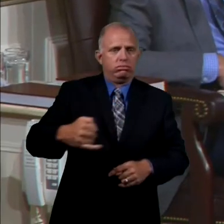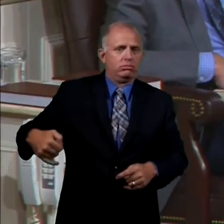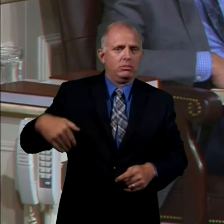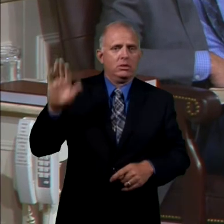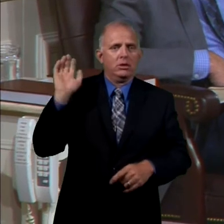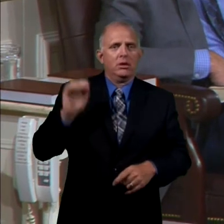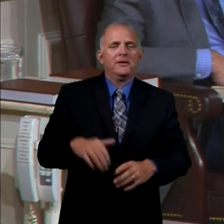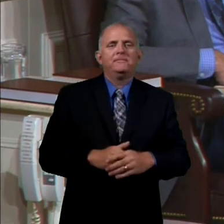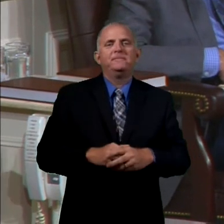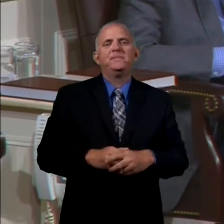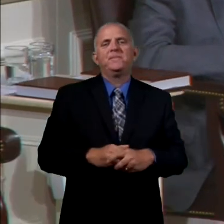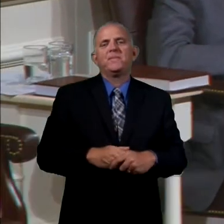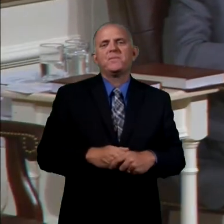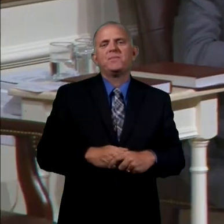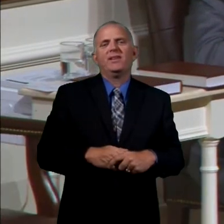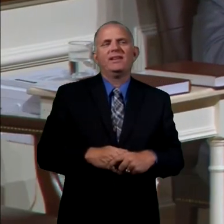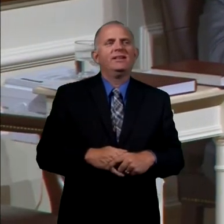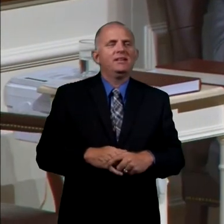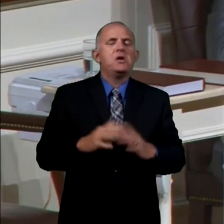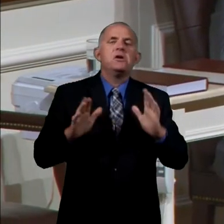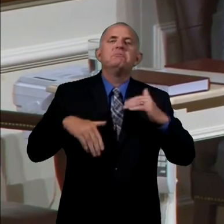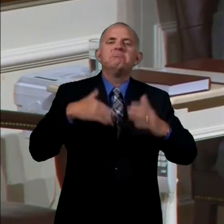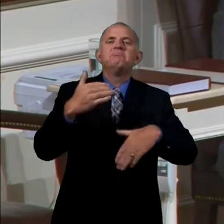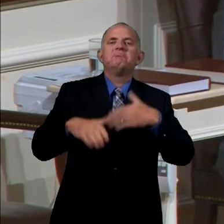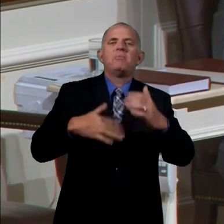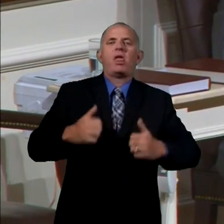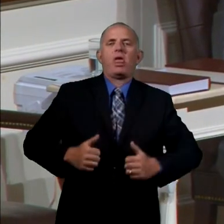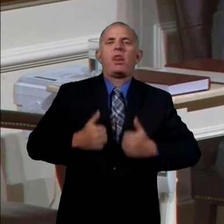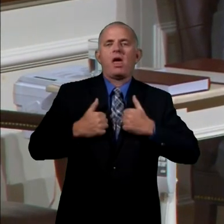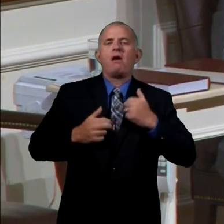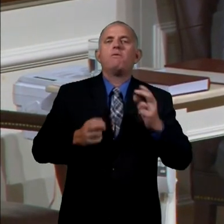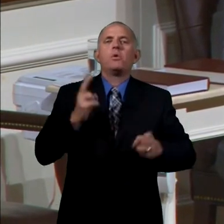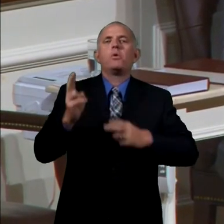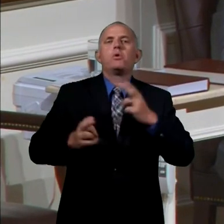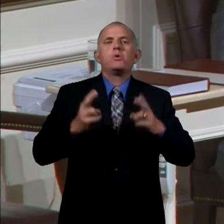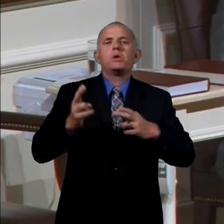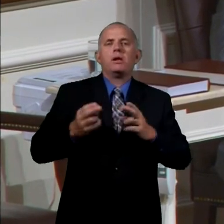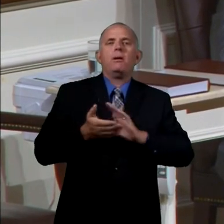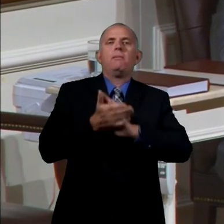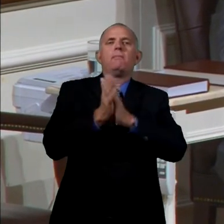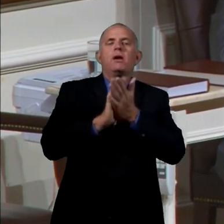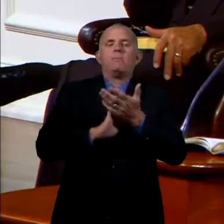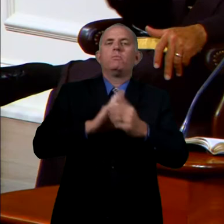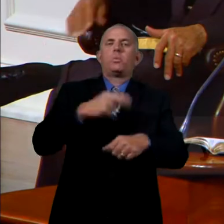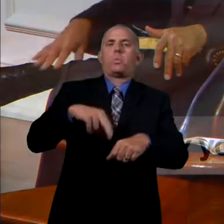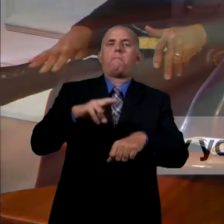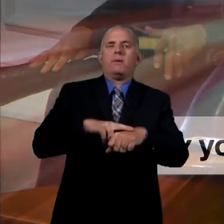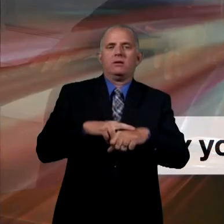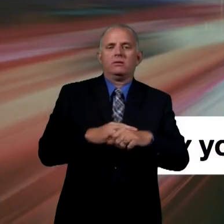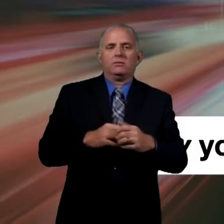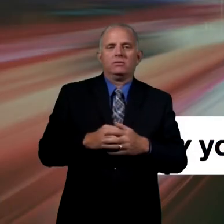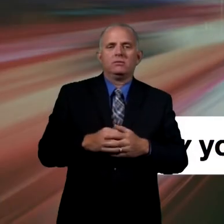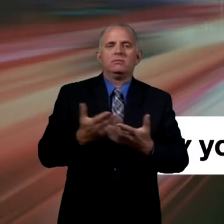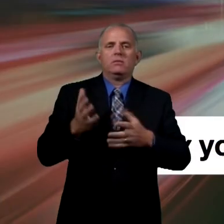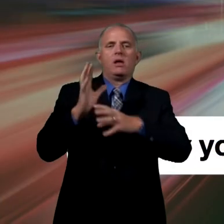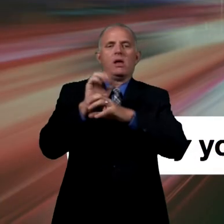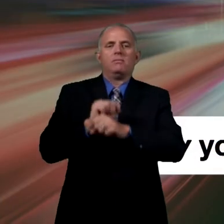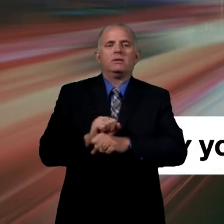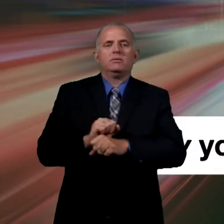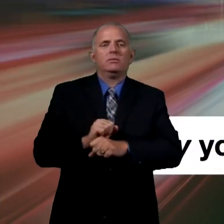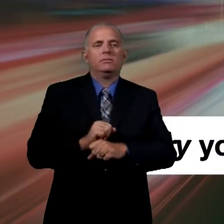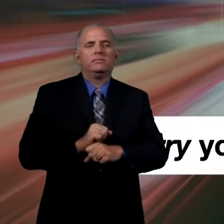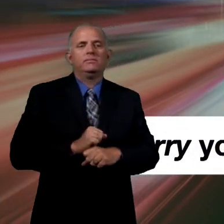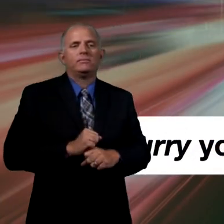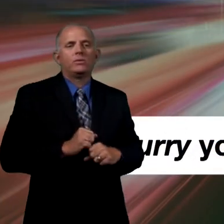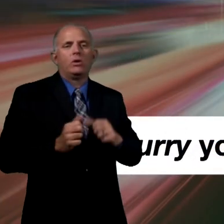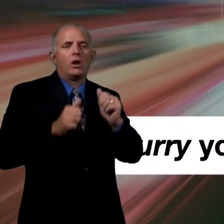But as you go through life, hurry becomes your normal mode of operation. You just become so addicted to it,